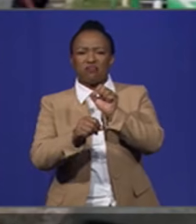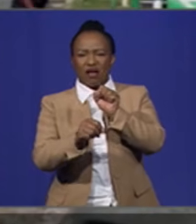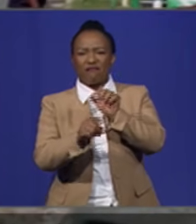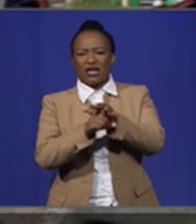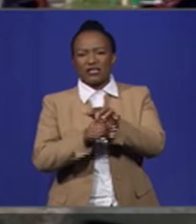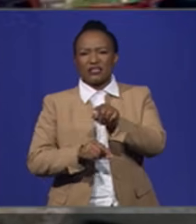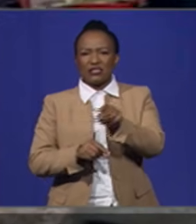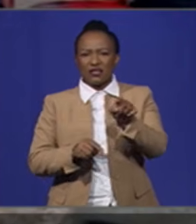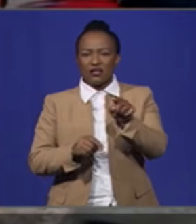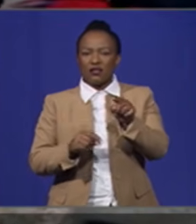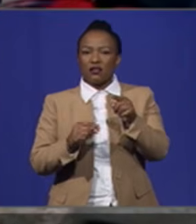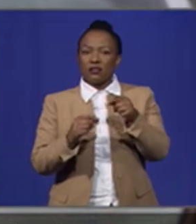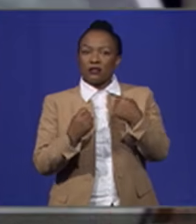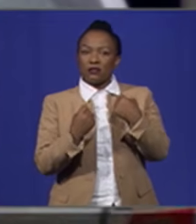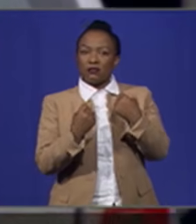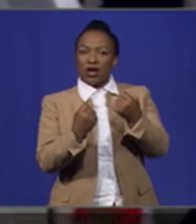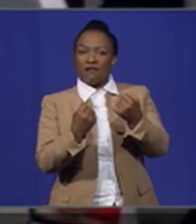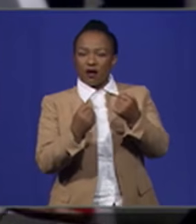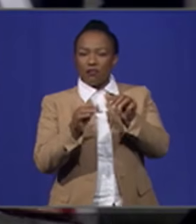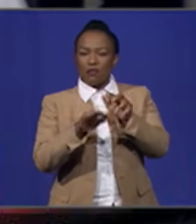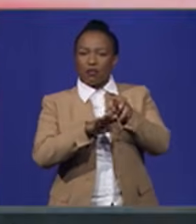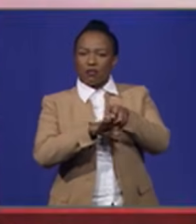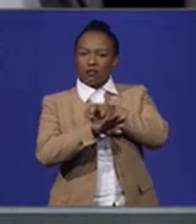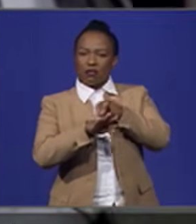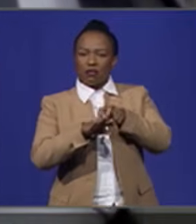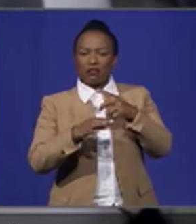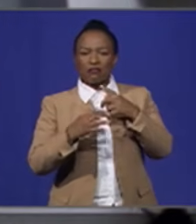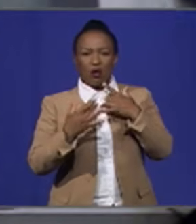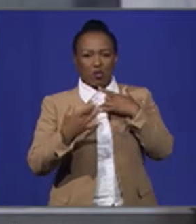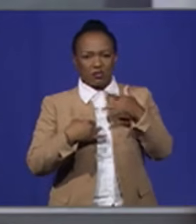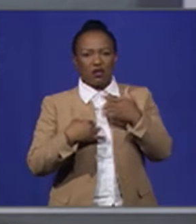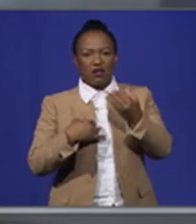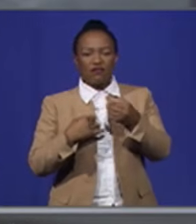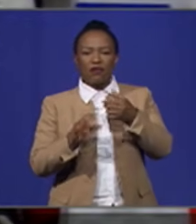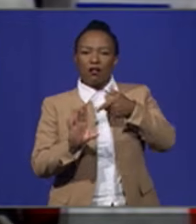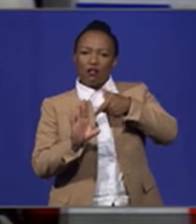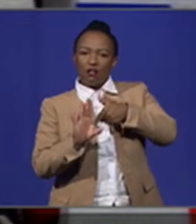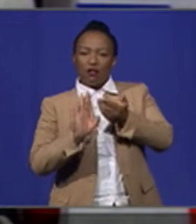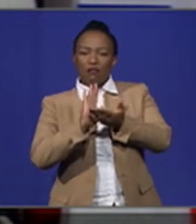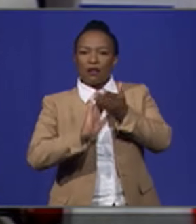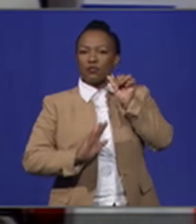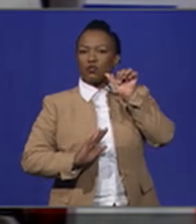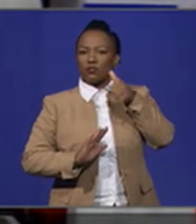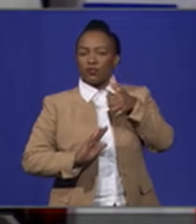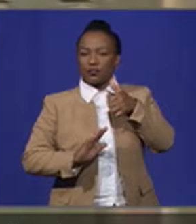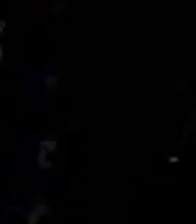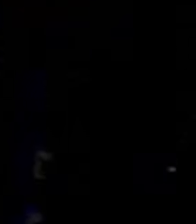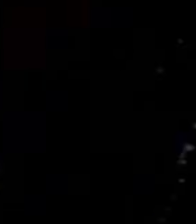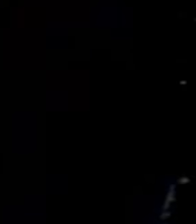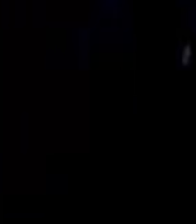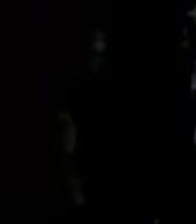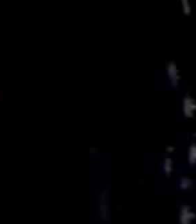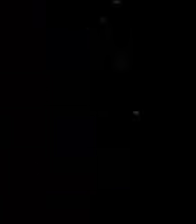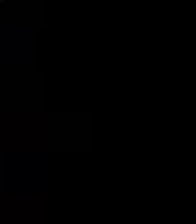Bakgweetsi ba re batletse ketsaetsego mme ba tshwenyegile ka ga ditlhwatlhwa tse di tlhatlogang ka moso tsa lookwane.